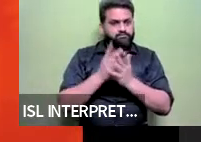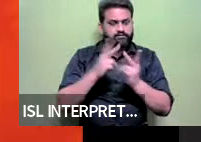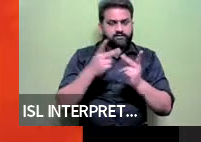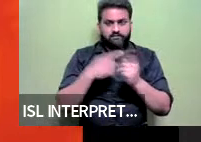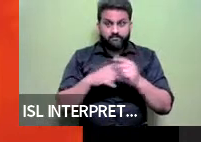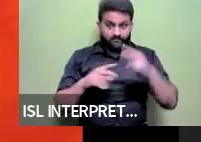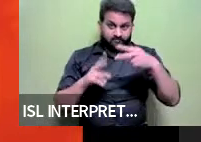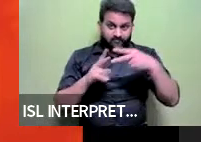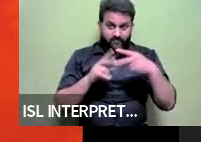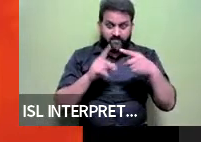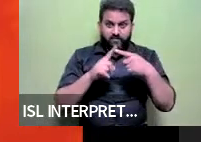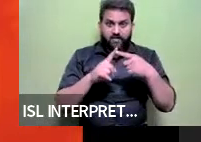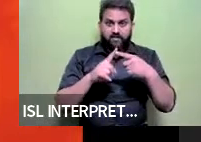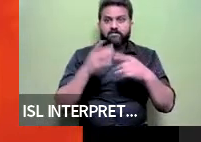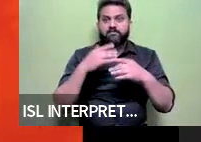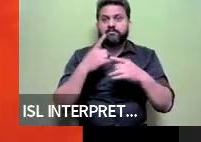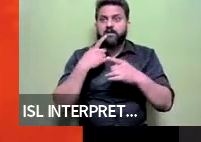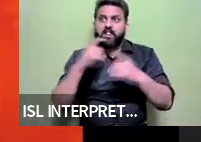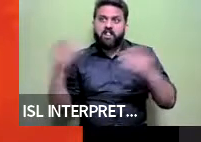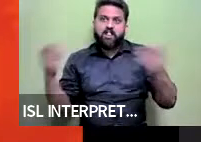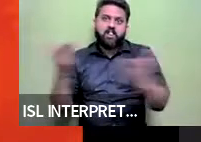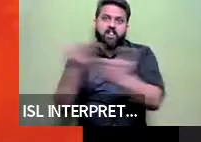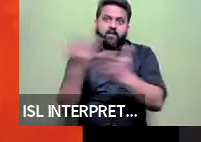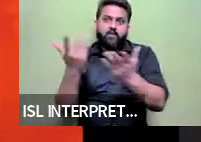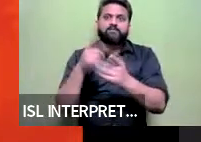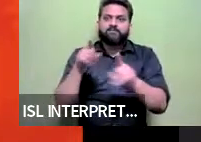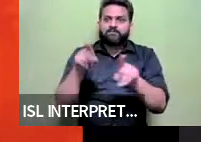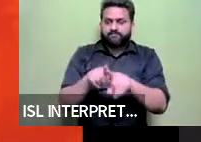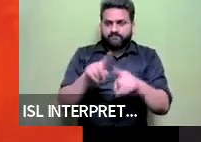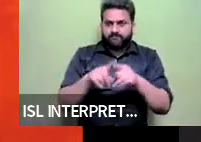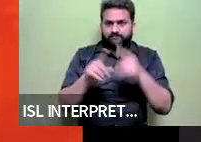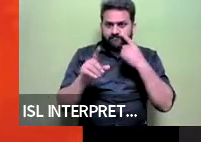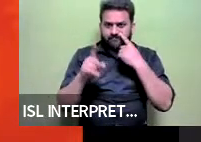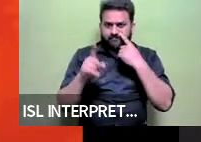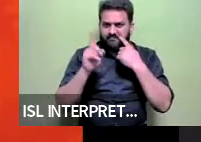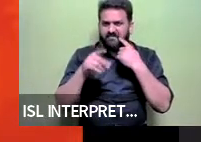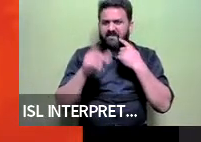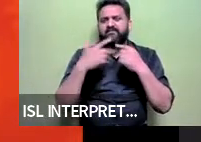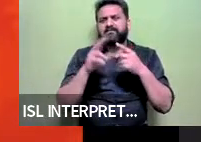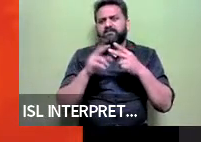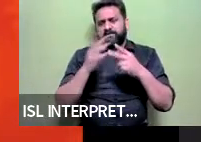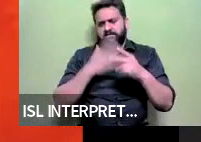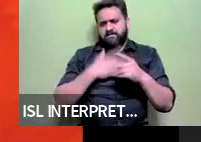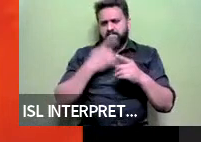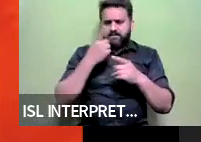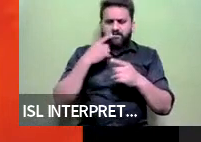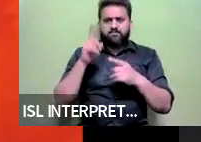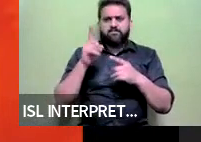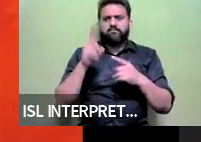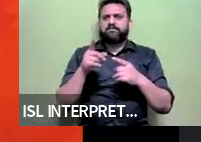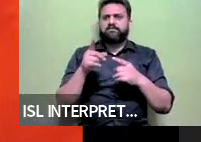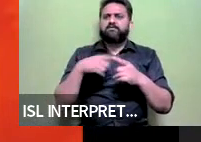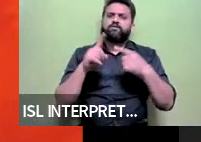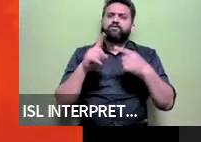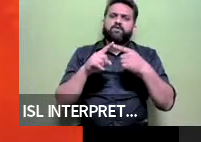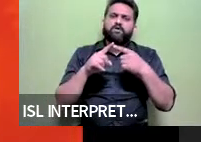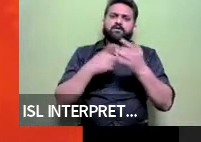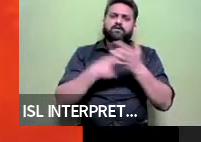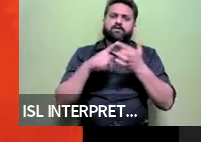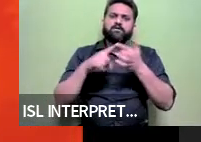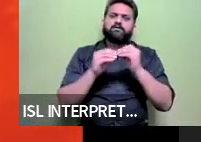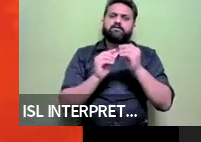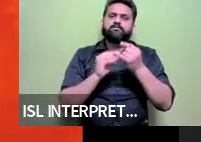1 less than what claimant has said. So ideally, you should have that. And we also said that ideally you should have 1 sur-rebuttal or